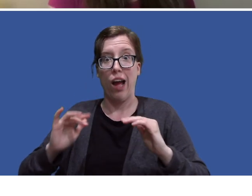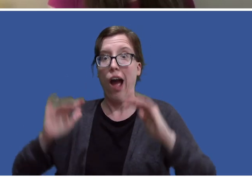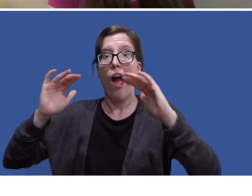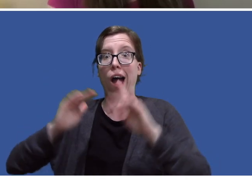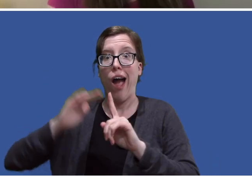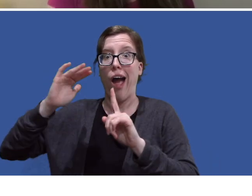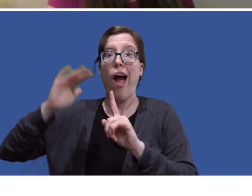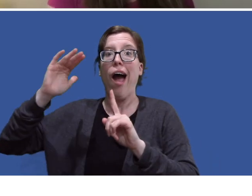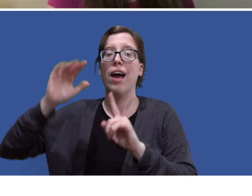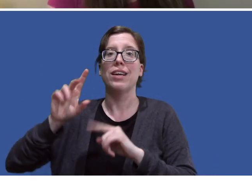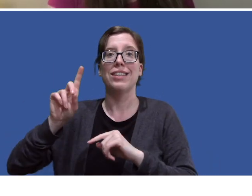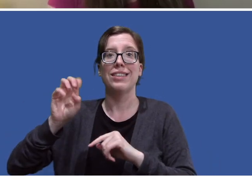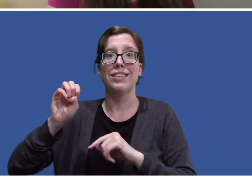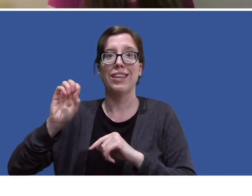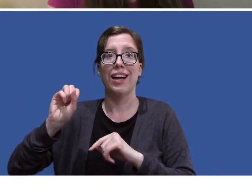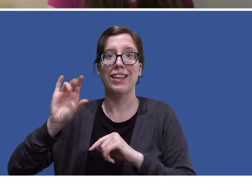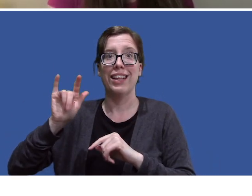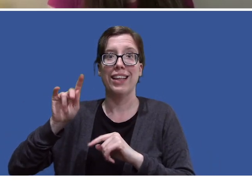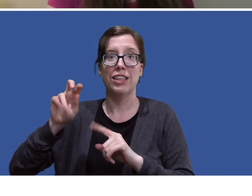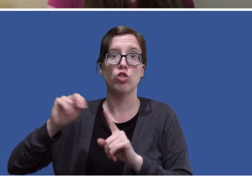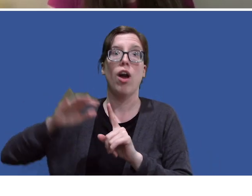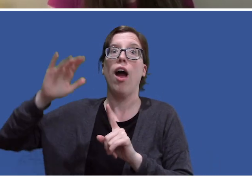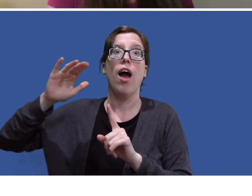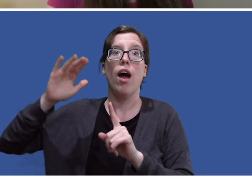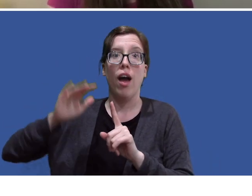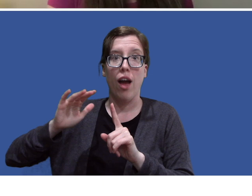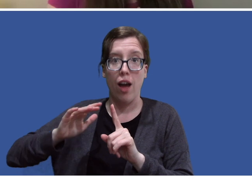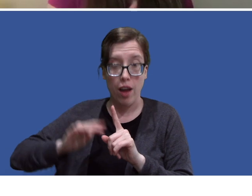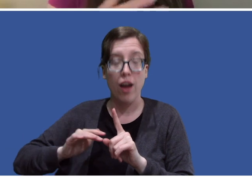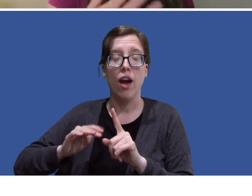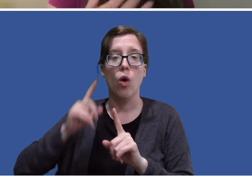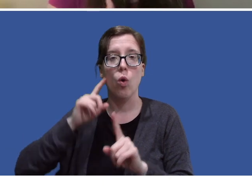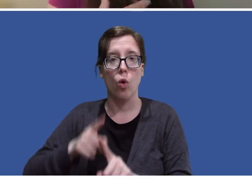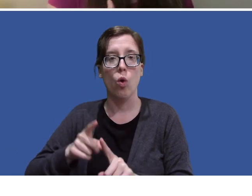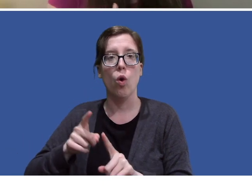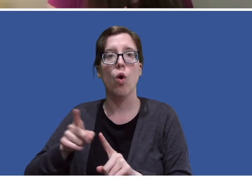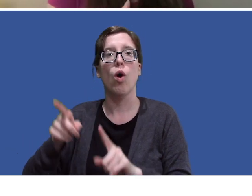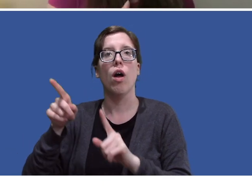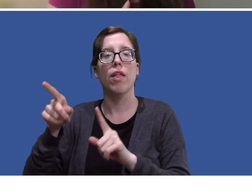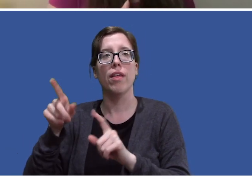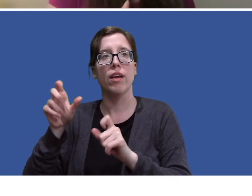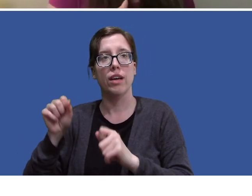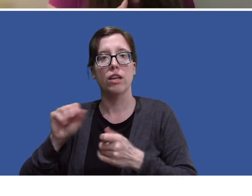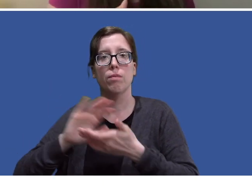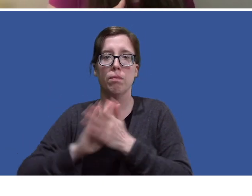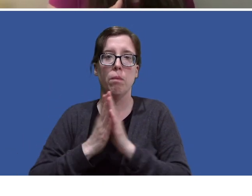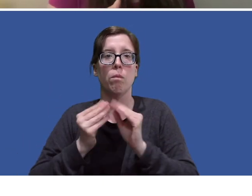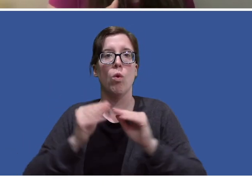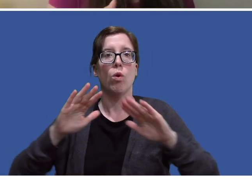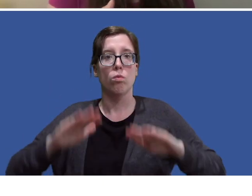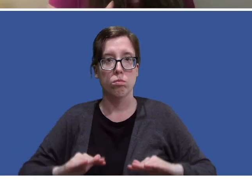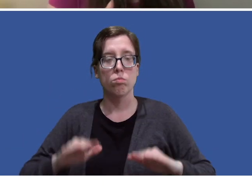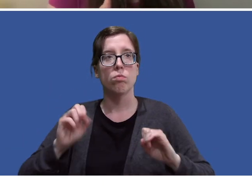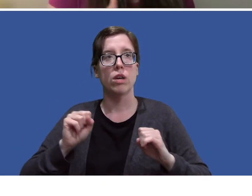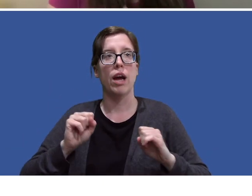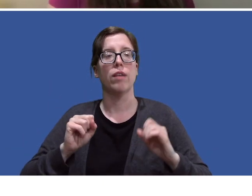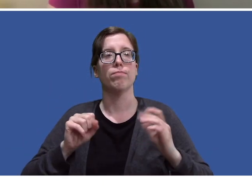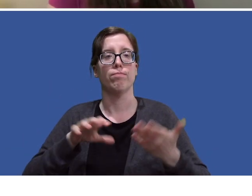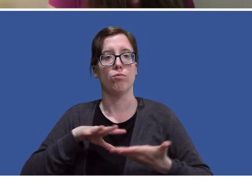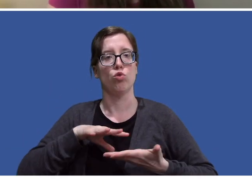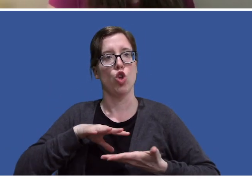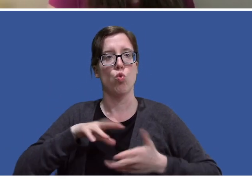they're able to get back to a ready to learn state and not